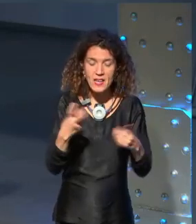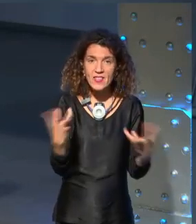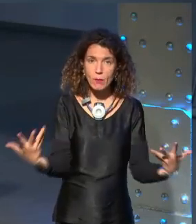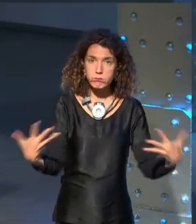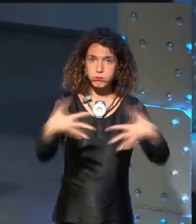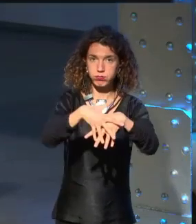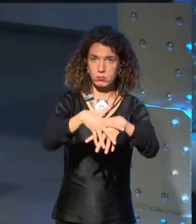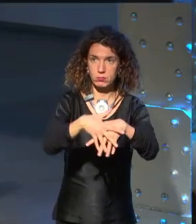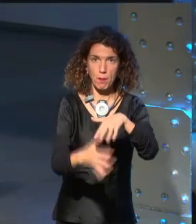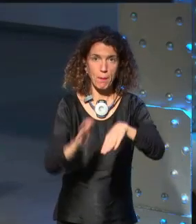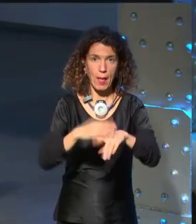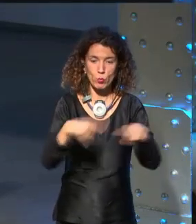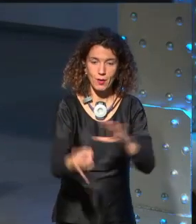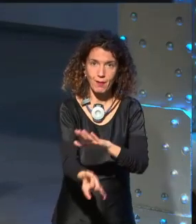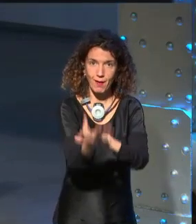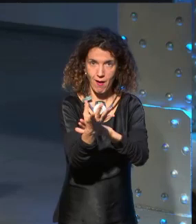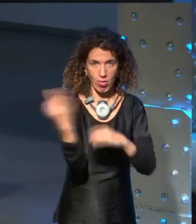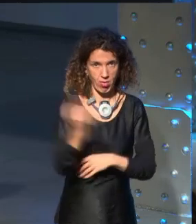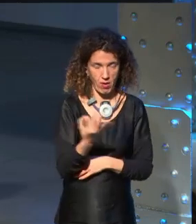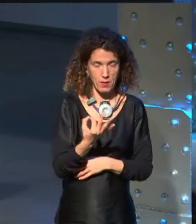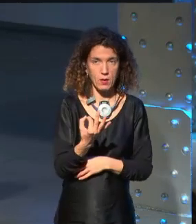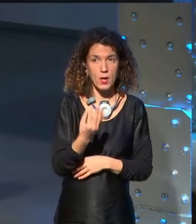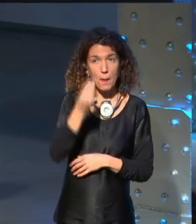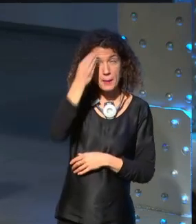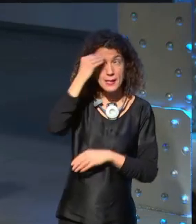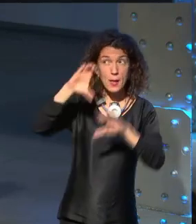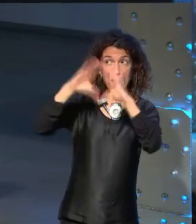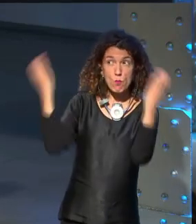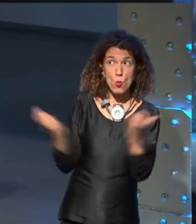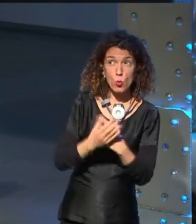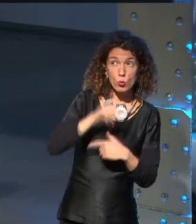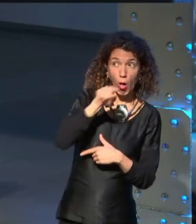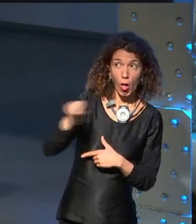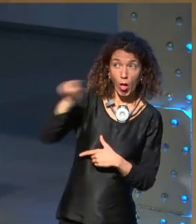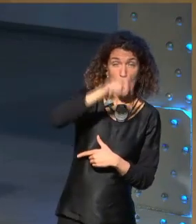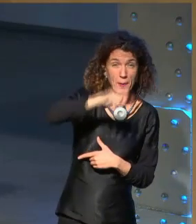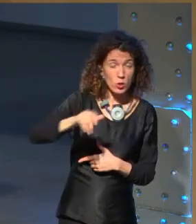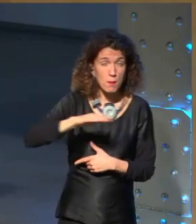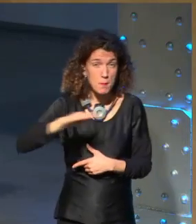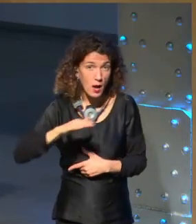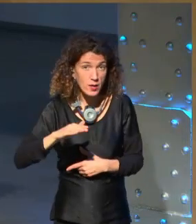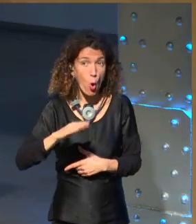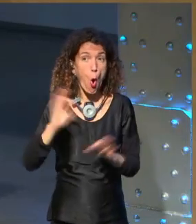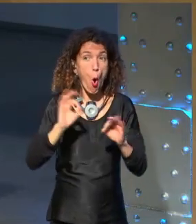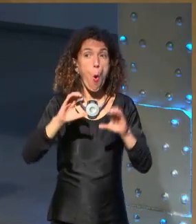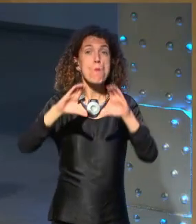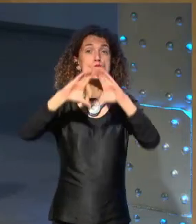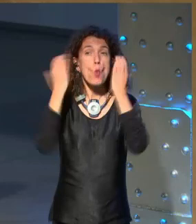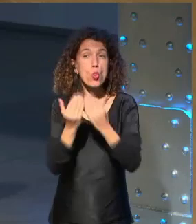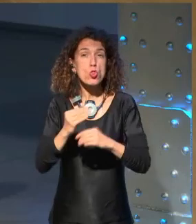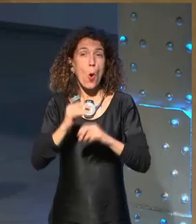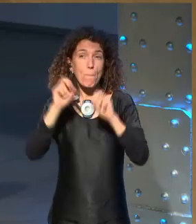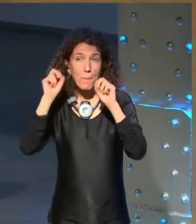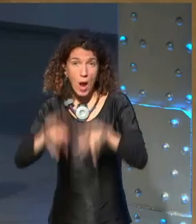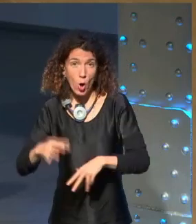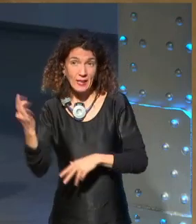Realmente. Yes. Do you believe that there are really such evil people in the world, or is the world even worse than